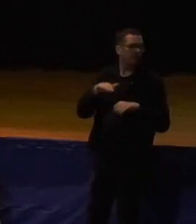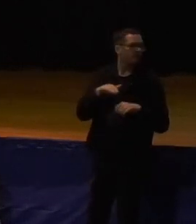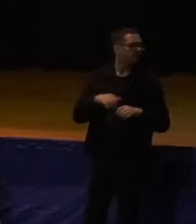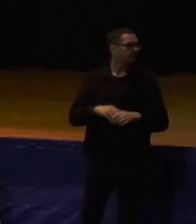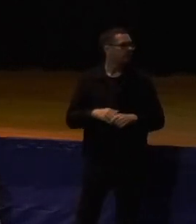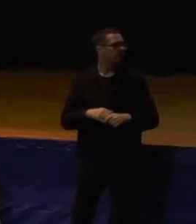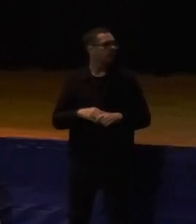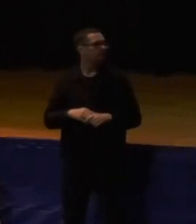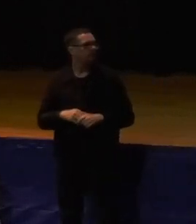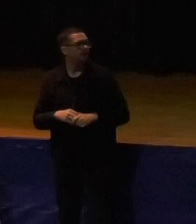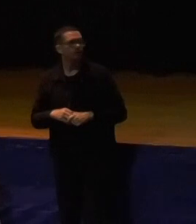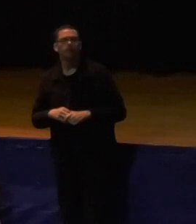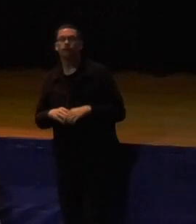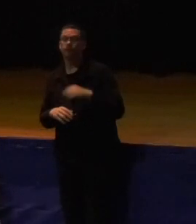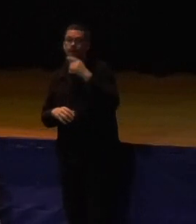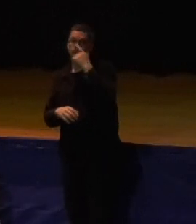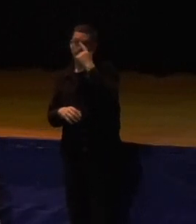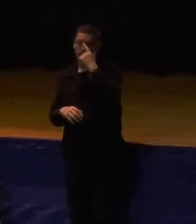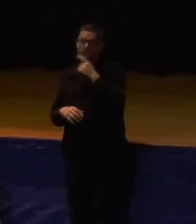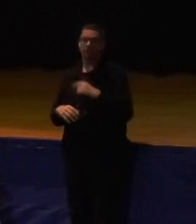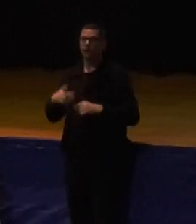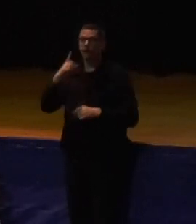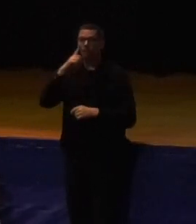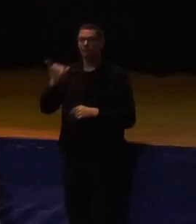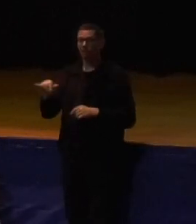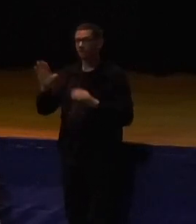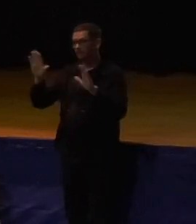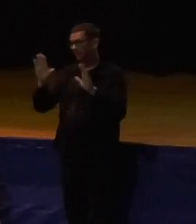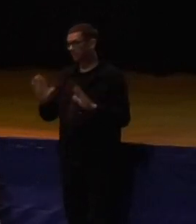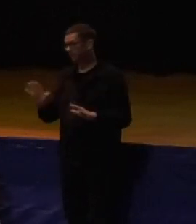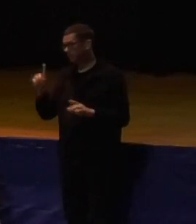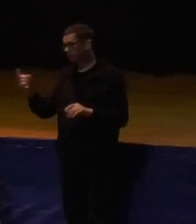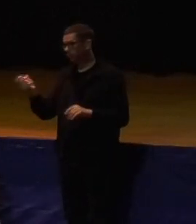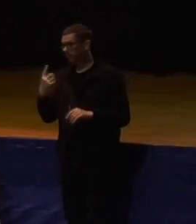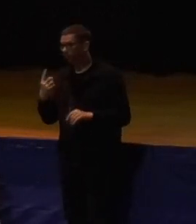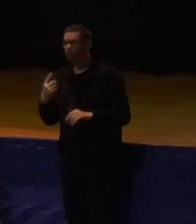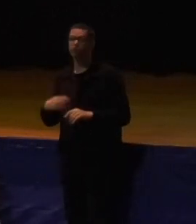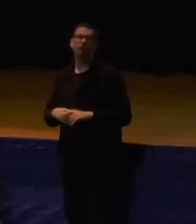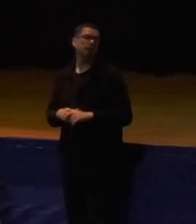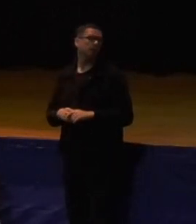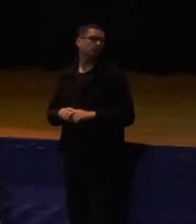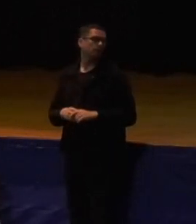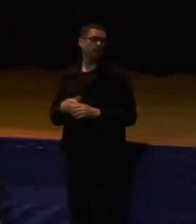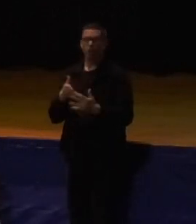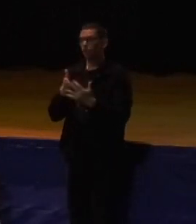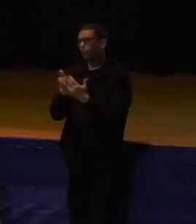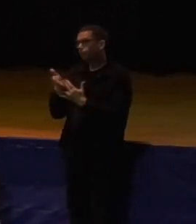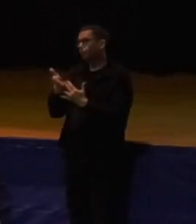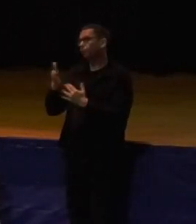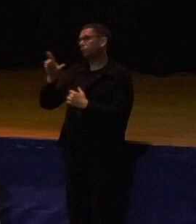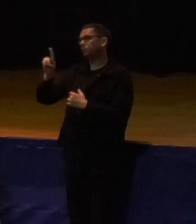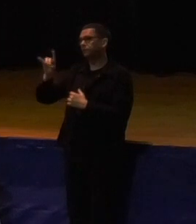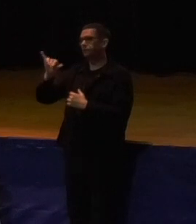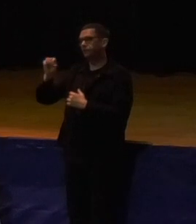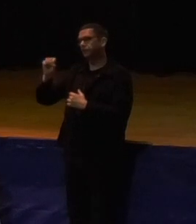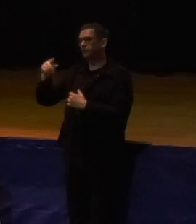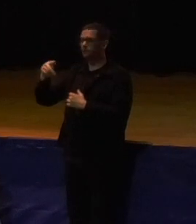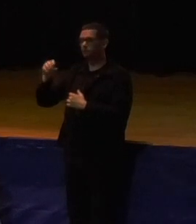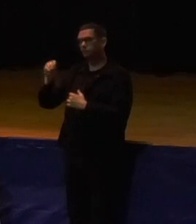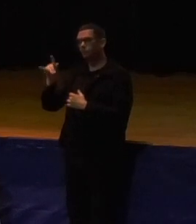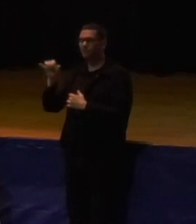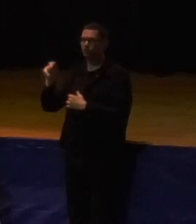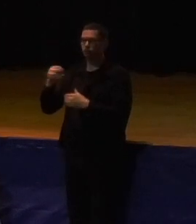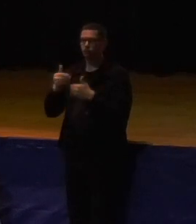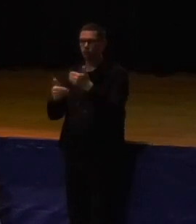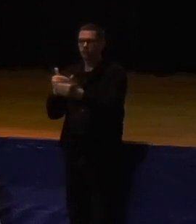I think it's an excellent question. I think that's something that as we go through the disposition process and the visioning for the 8 acres, there